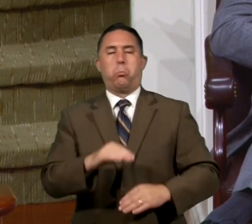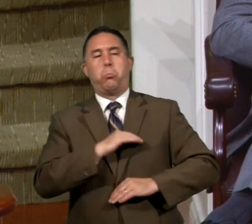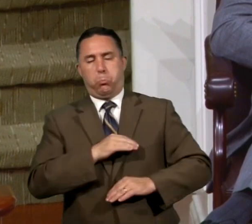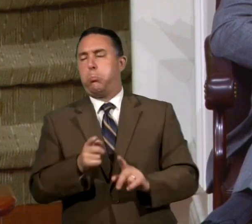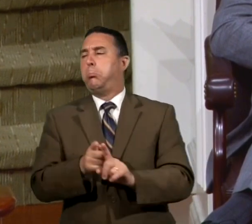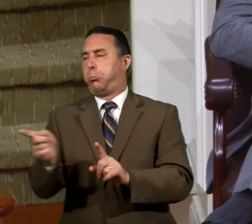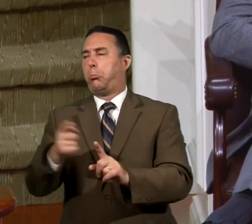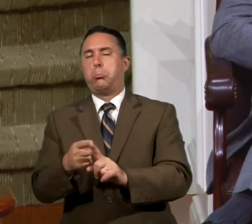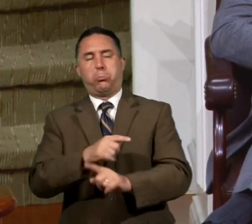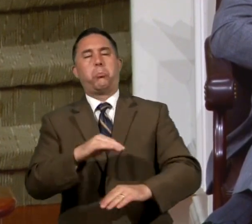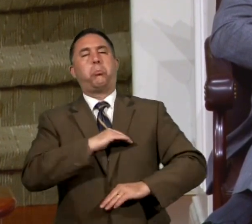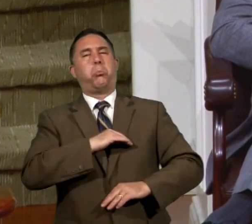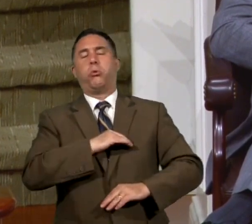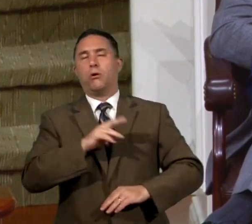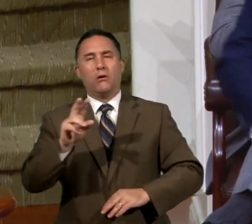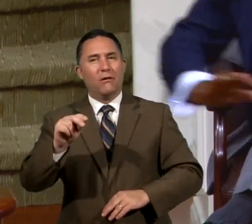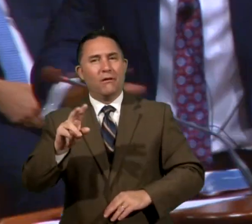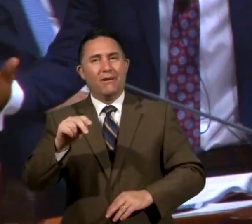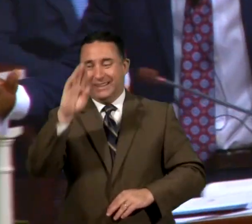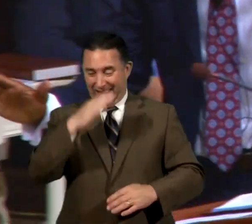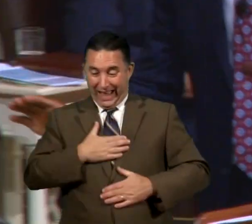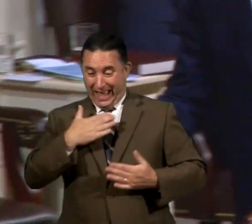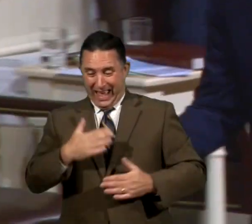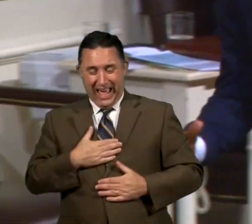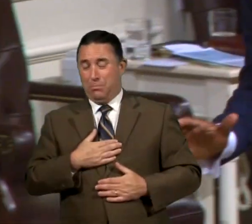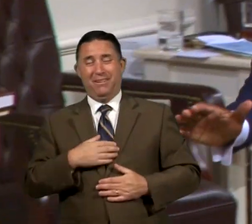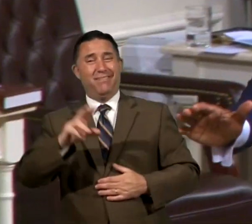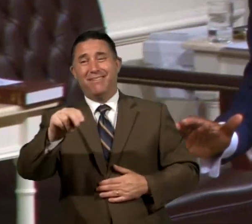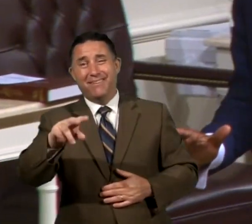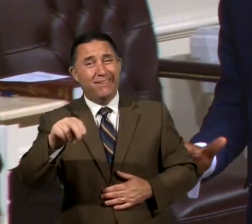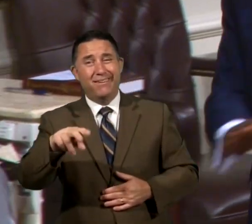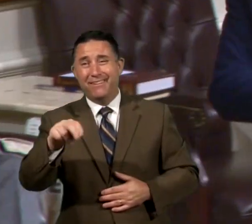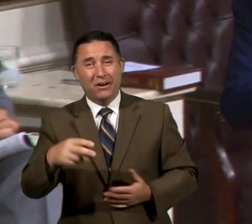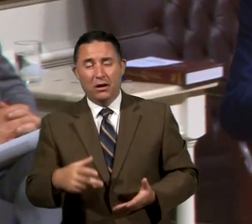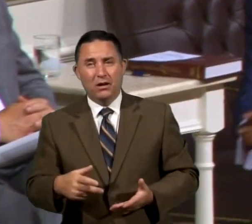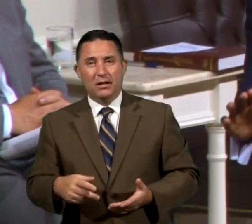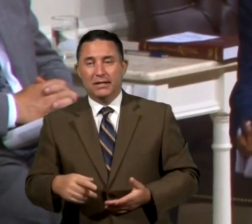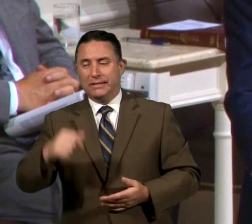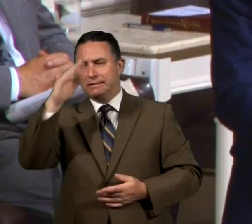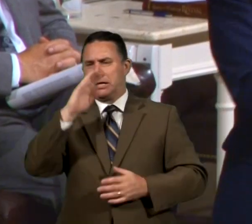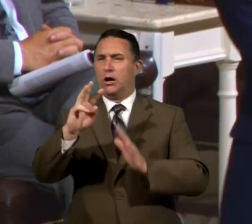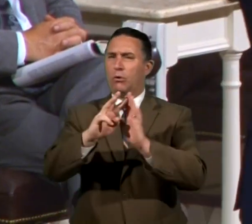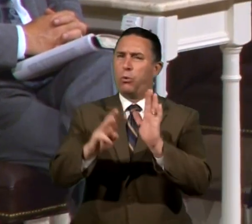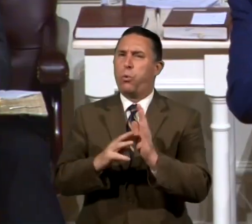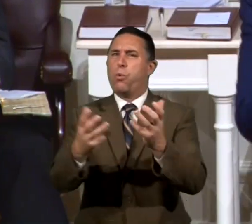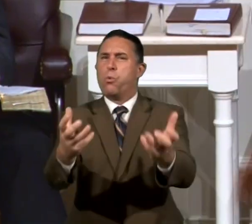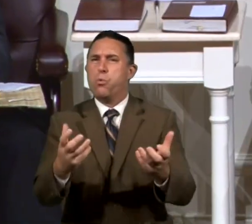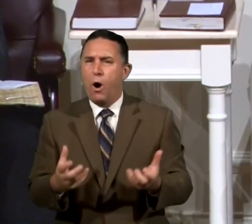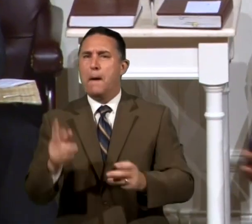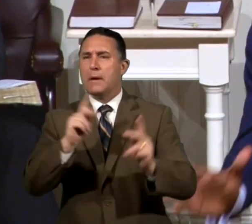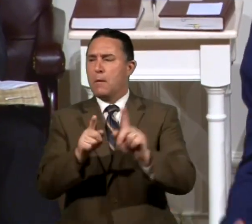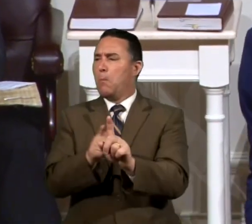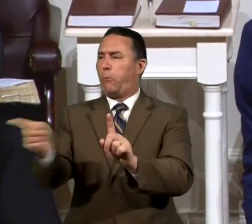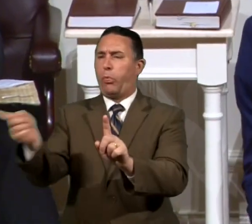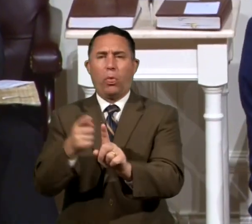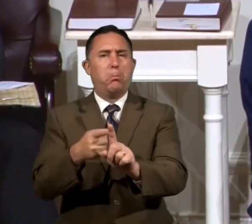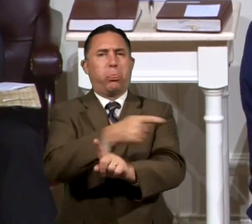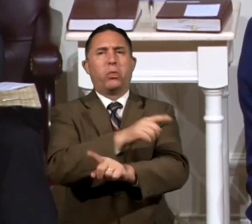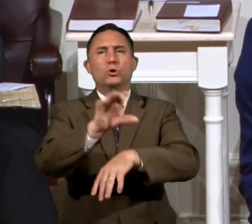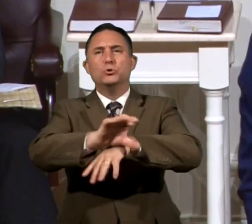that. God is not happy with that. It's not God's will for people to fall out of